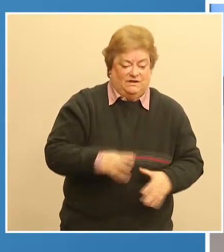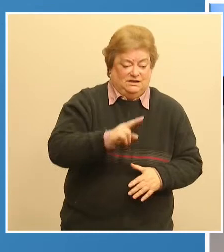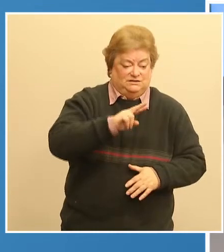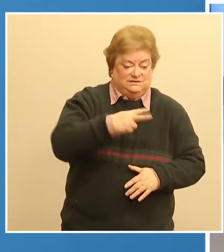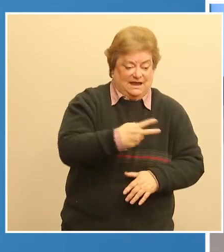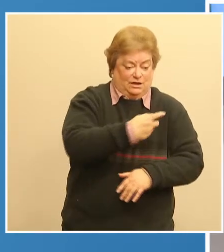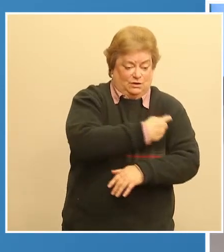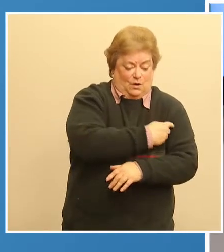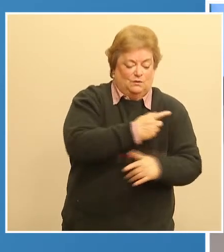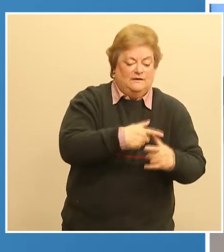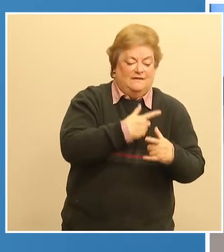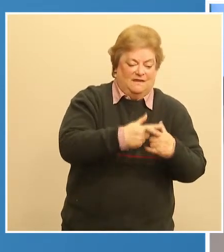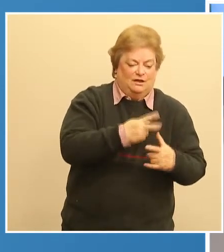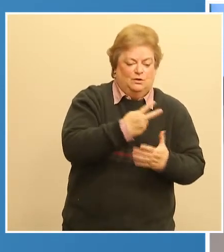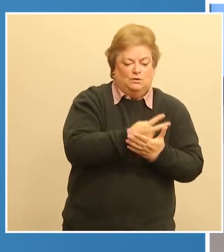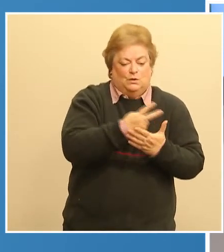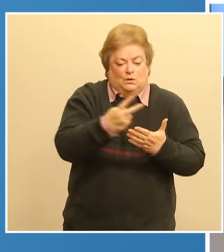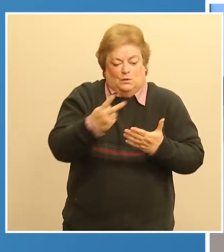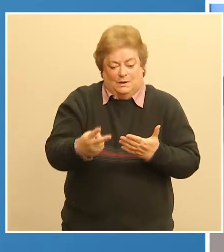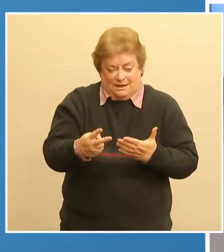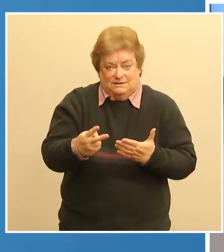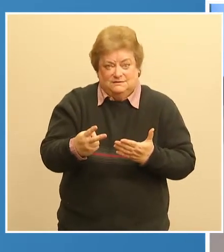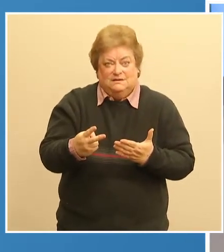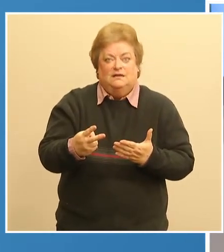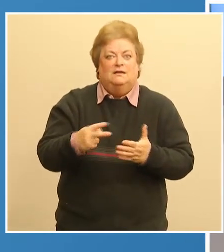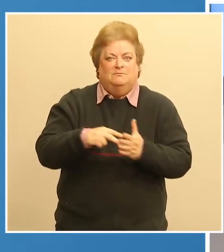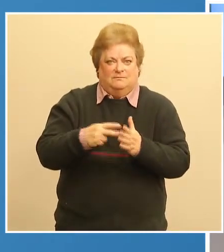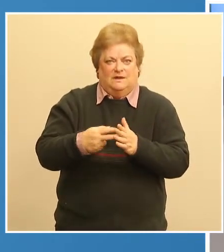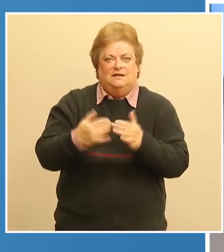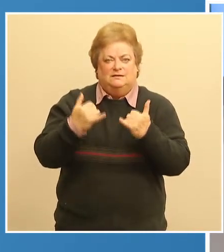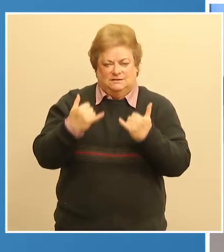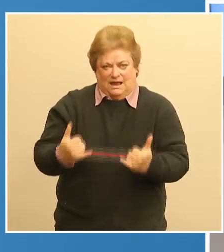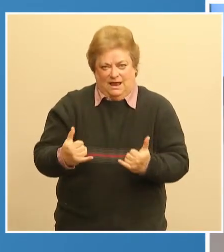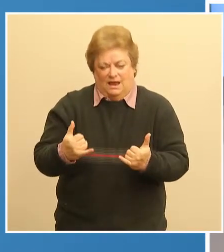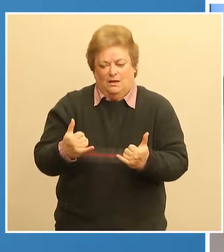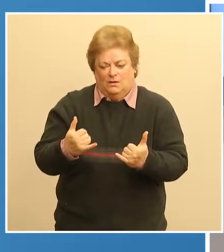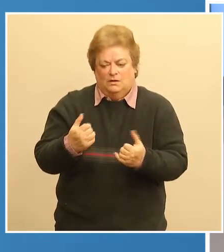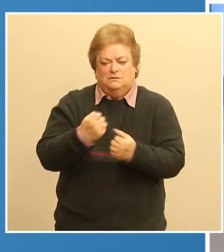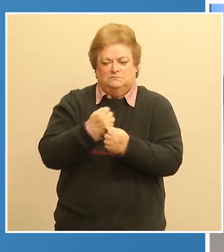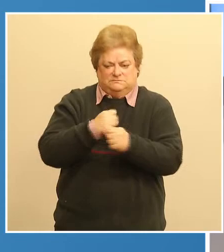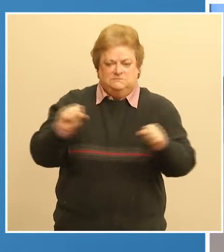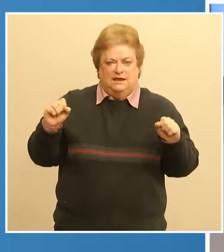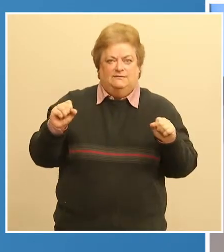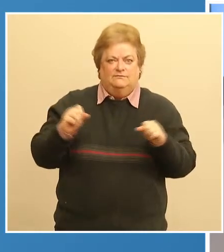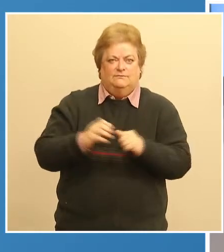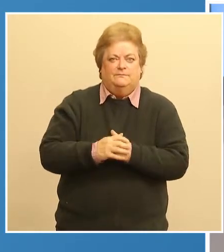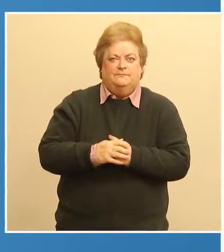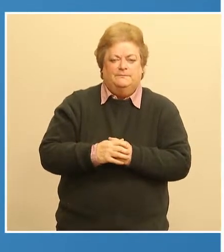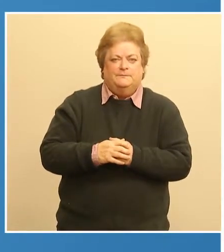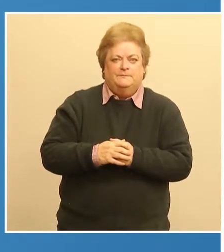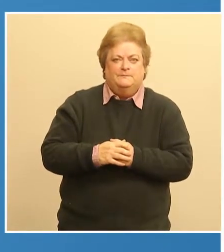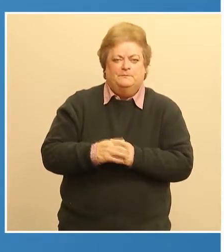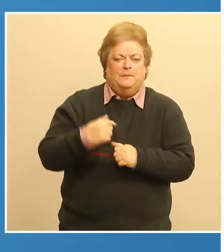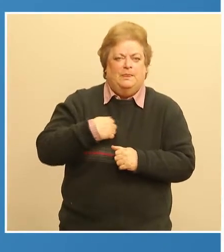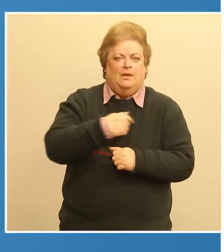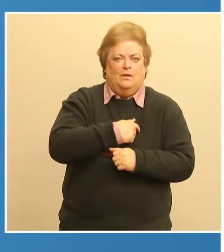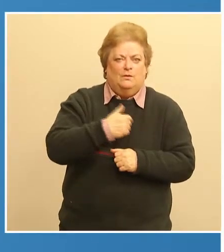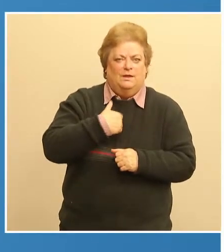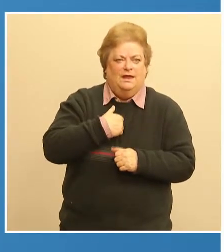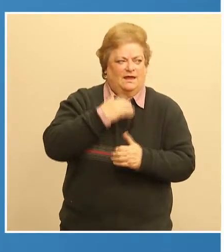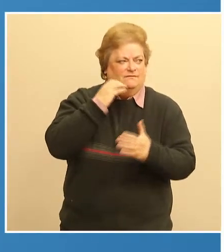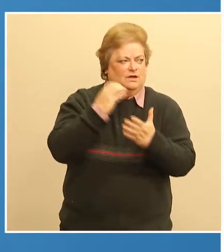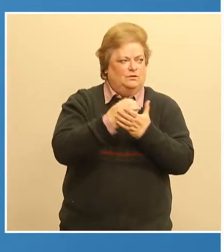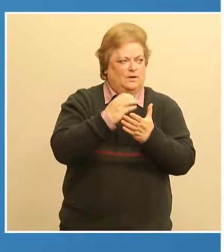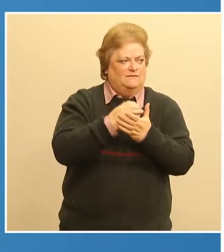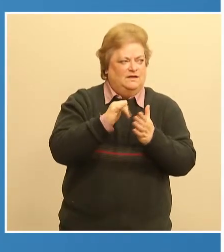the Pfizer or Moderna vaccine or a single dose of the Johnson & Johnson vaccine. We have a graphic